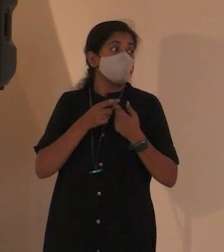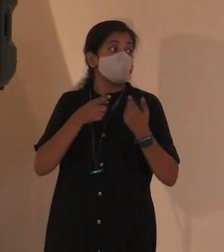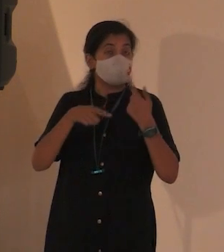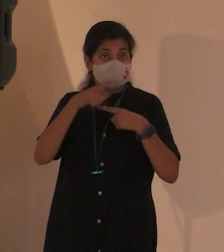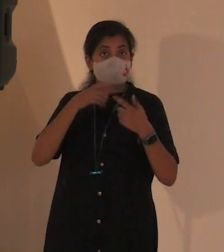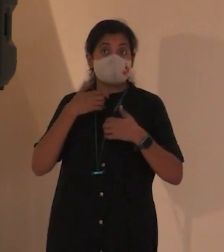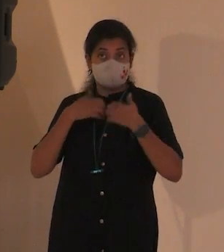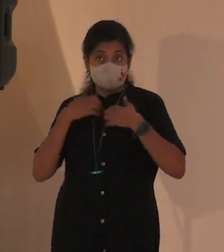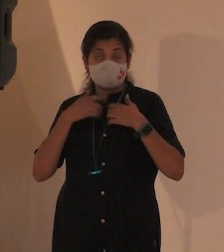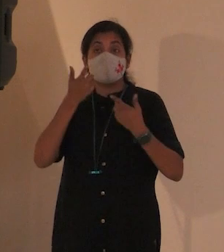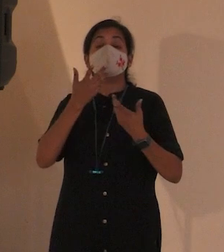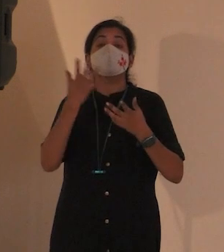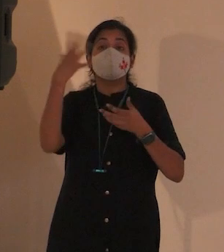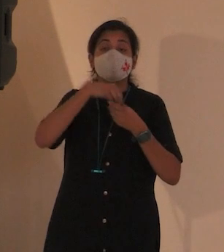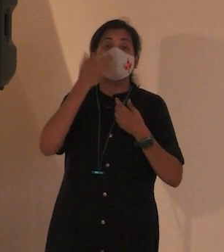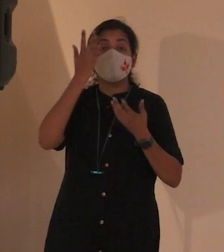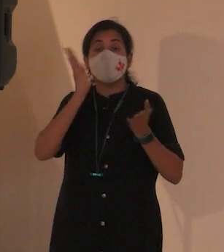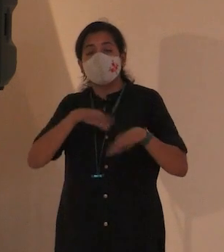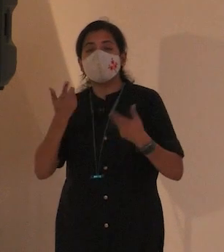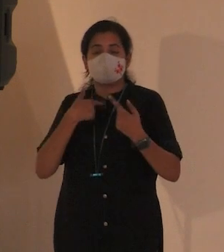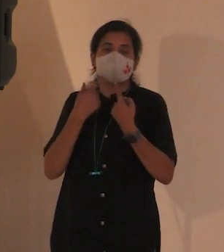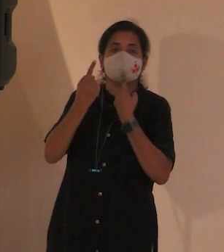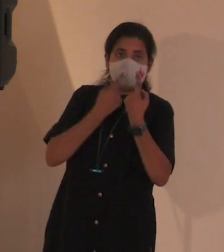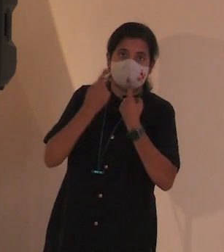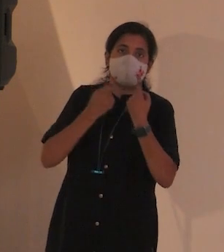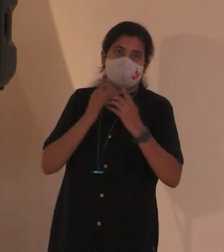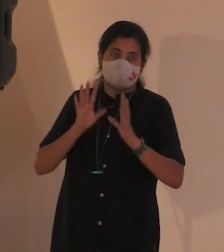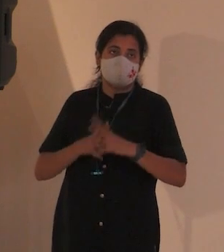found the interest to come to us, but yeah, that's something that we do.